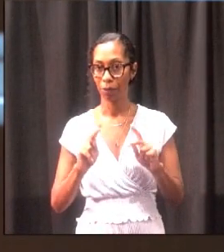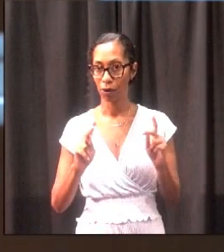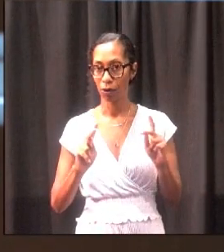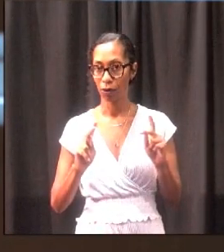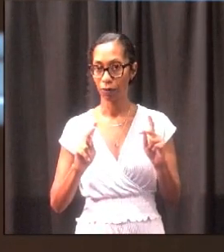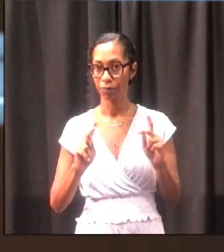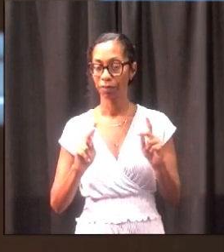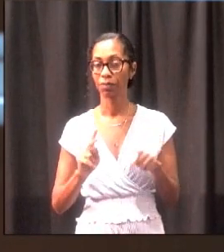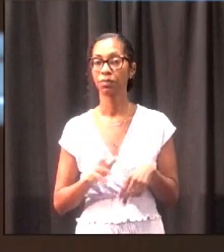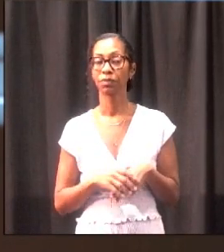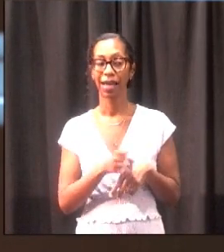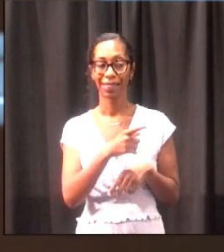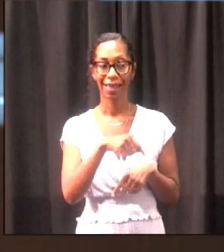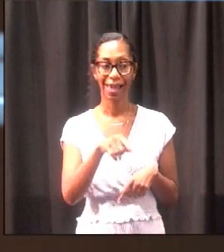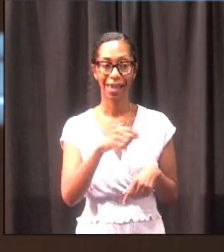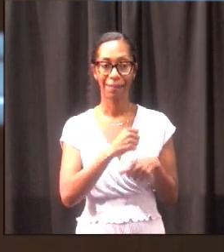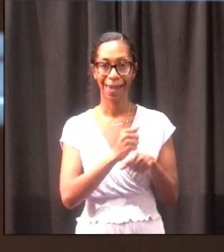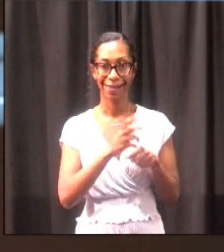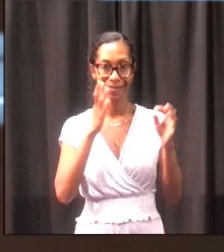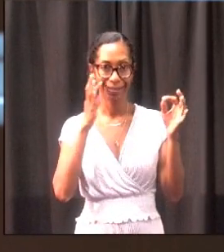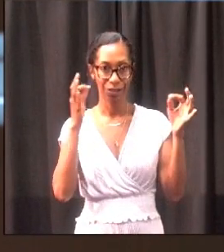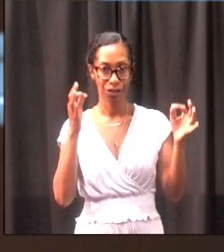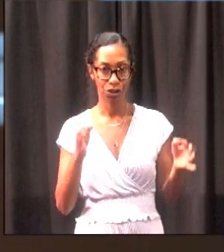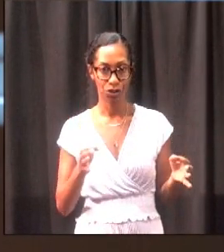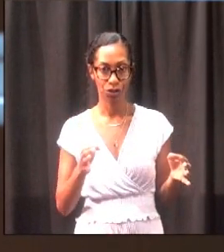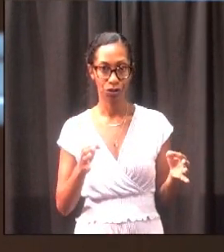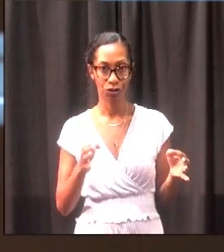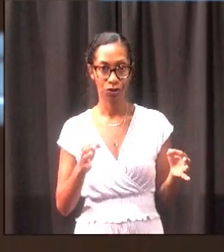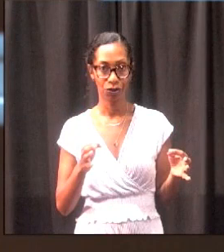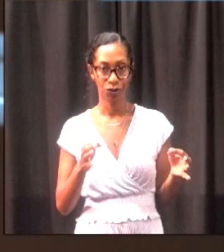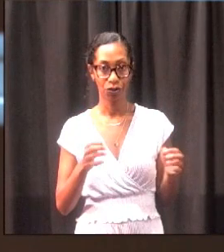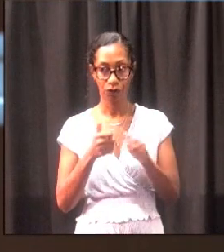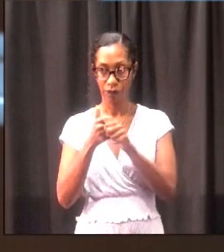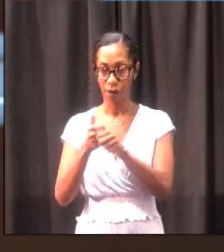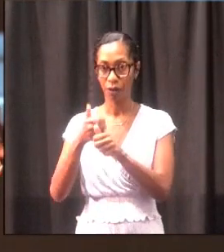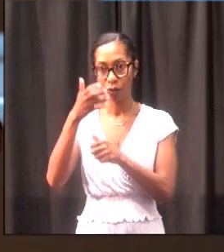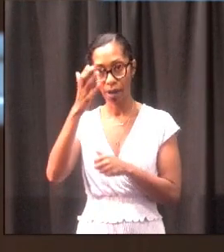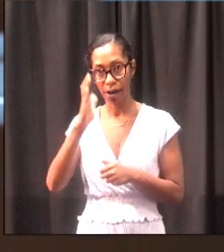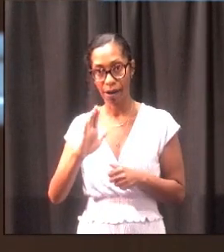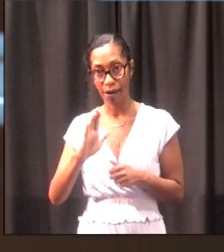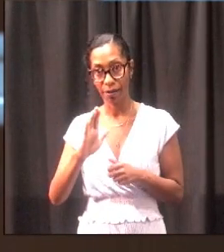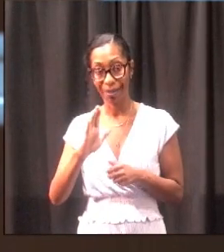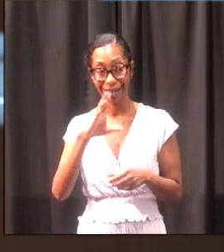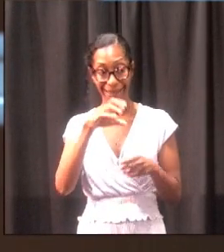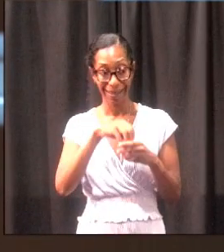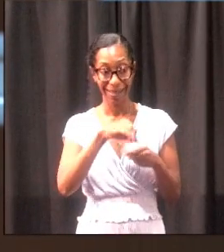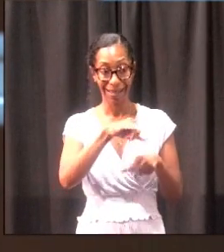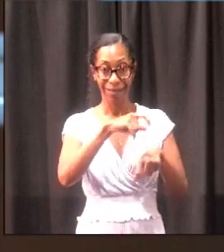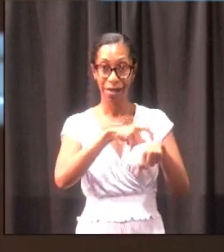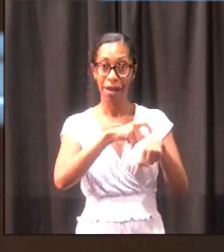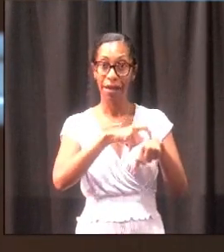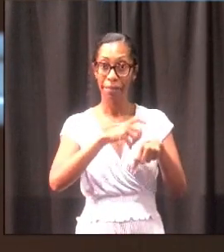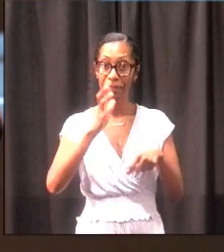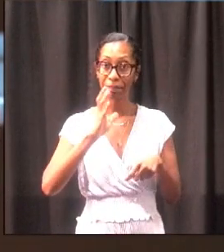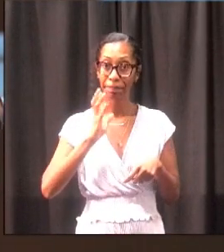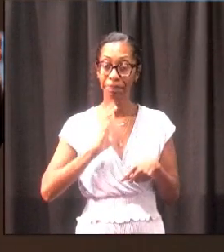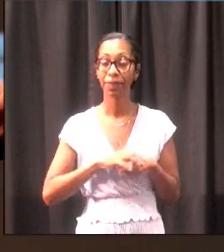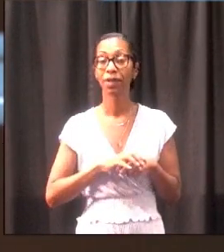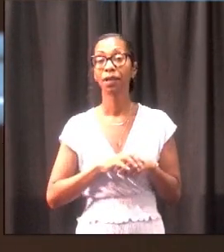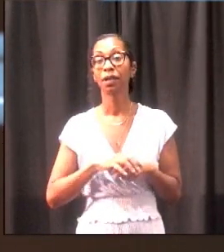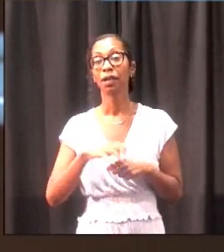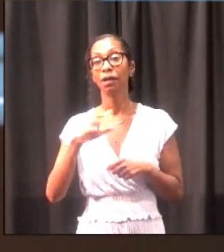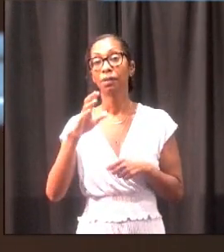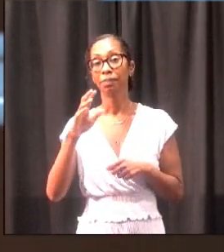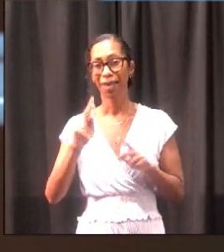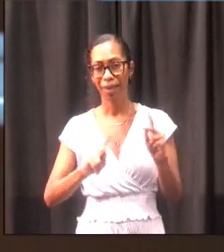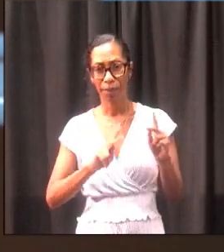of decision-making saints of God. Listen now, in Corinth. In other words, as men and women of